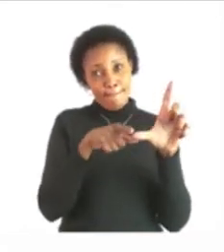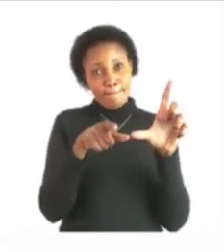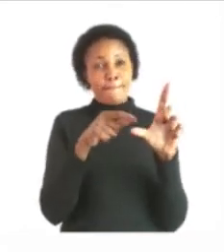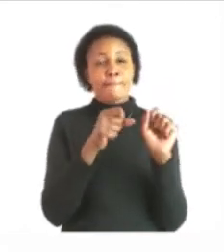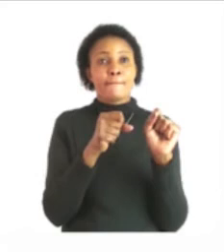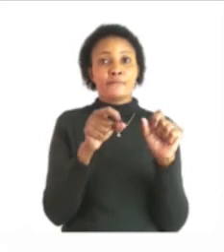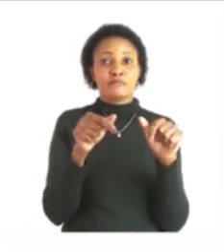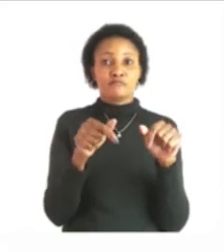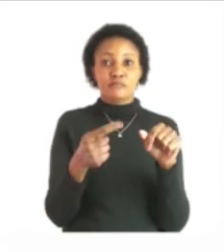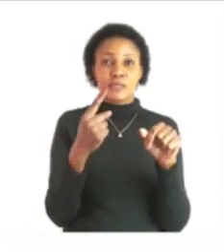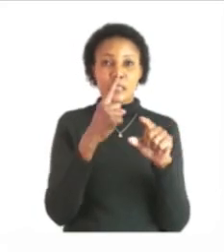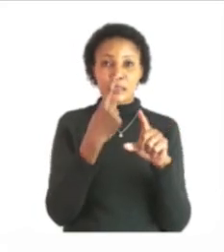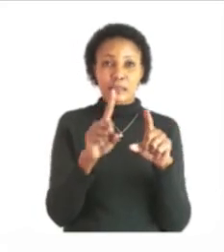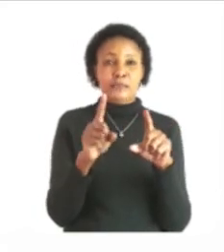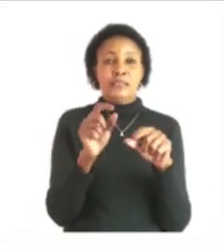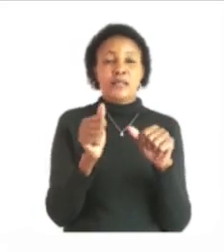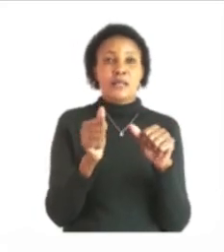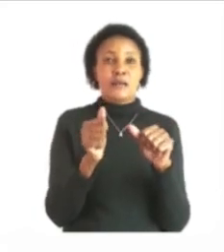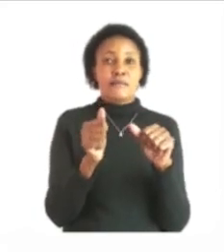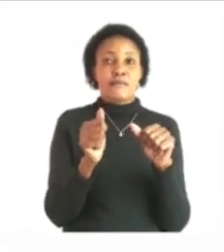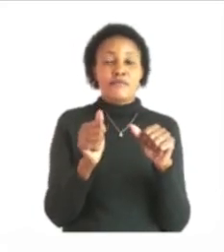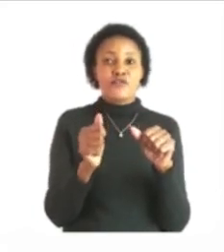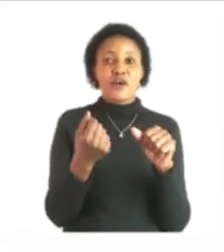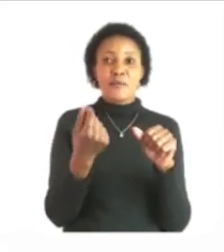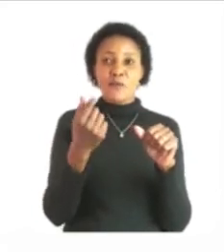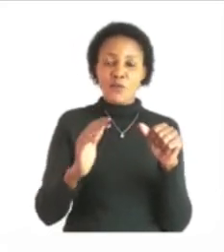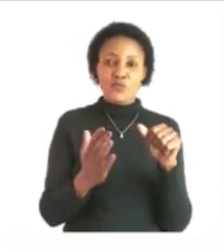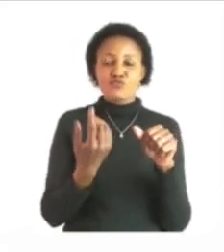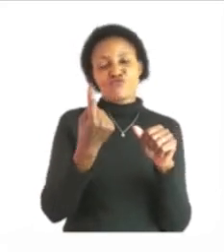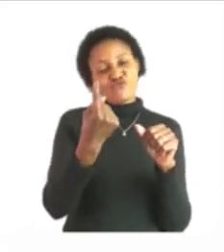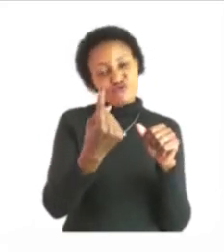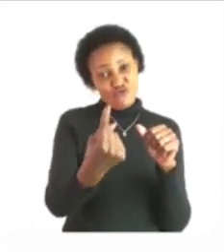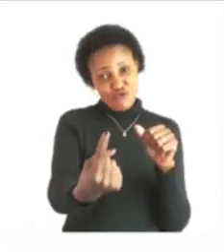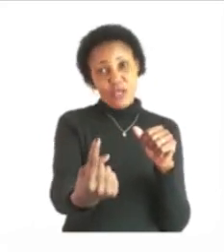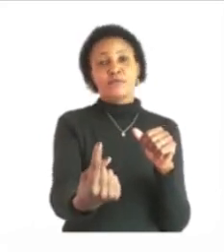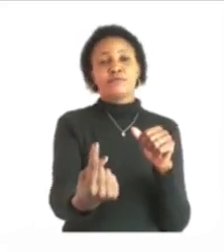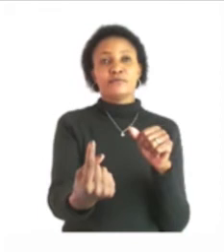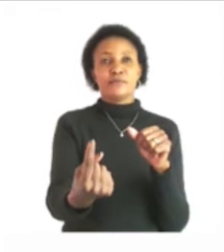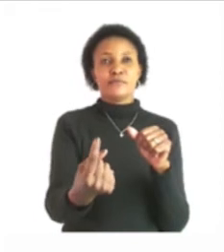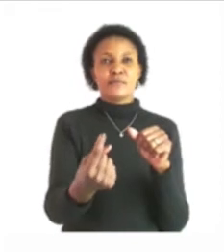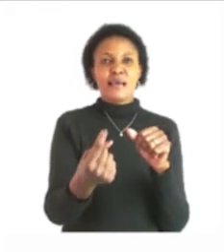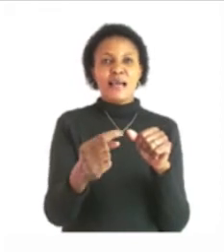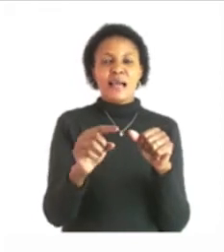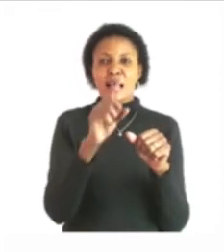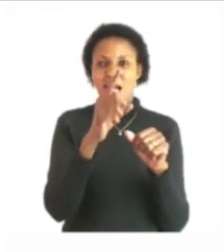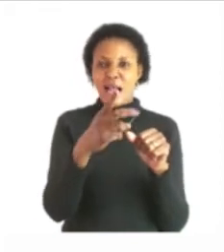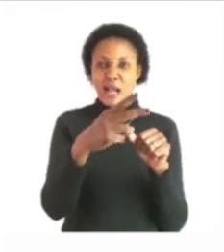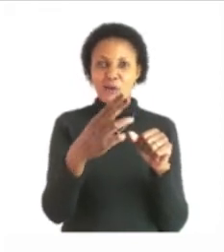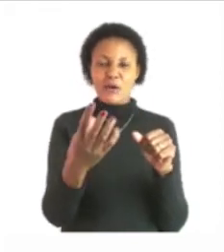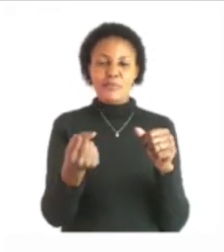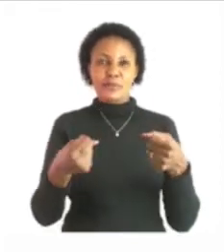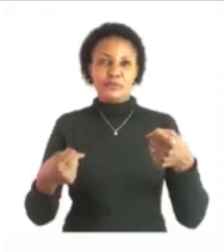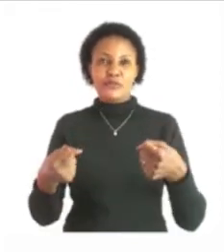this time, I want you to do everything yourself. You have to count how many trucks there are